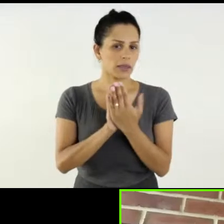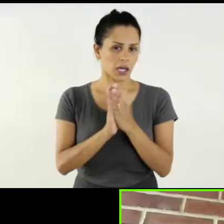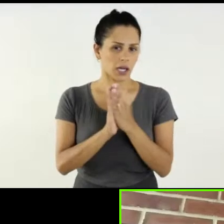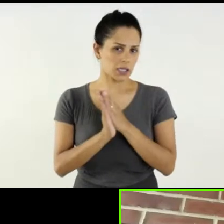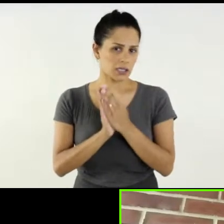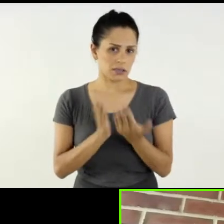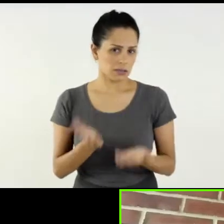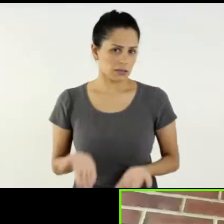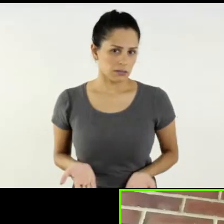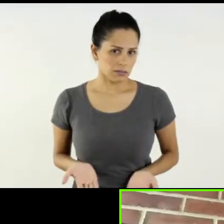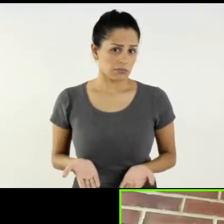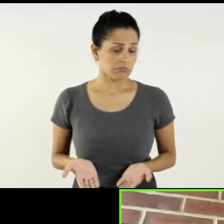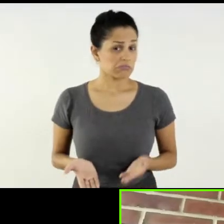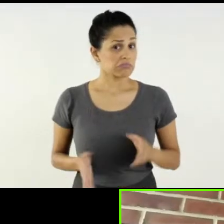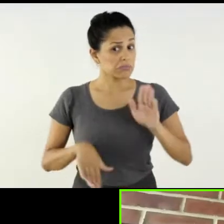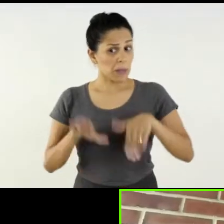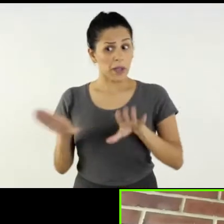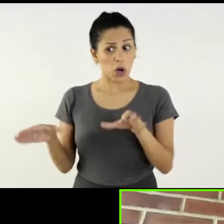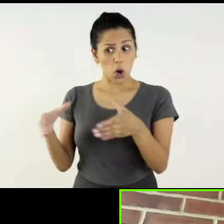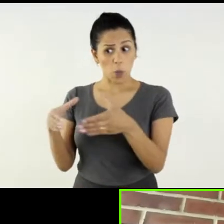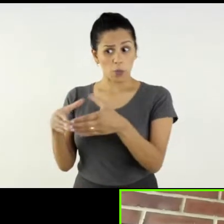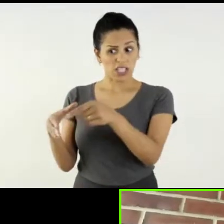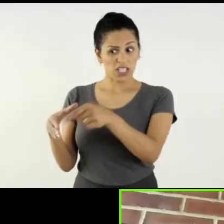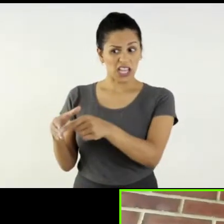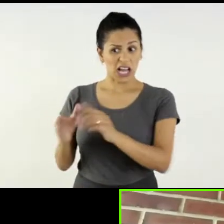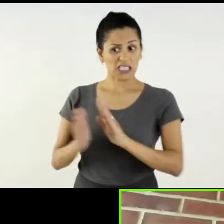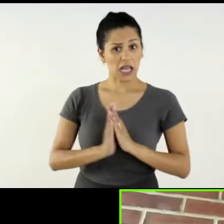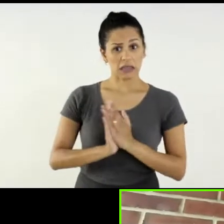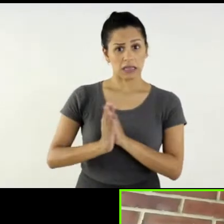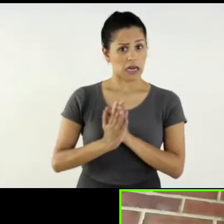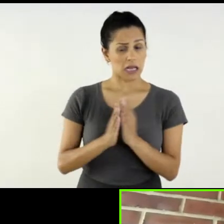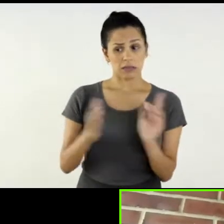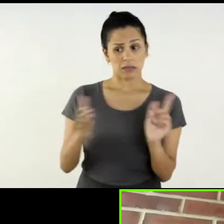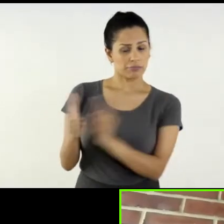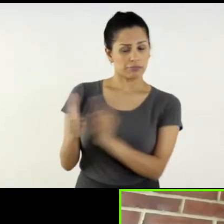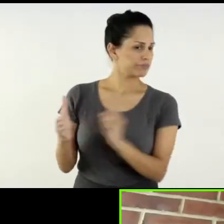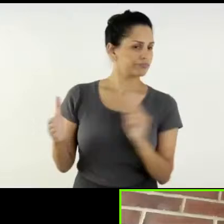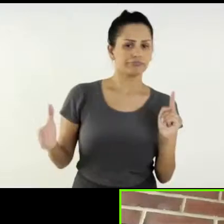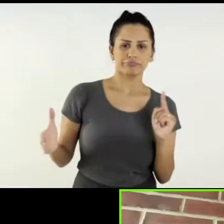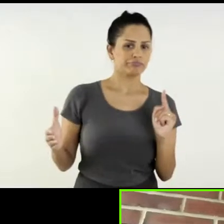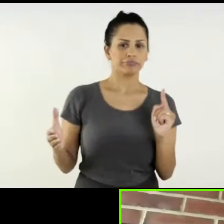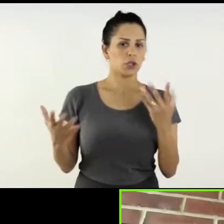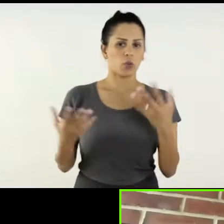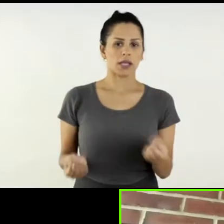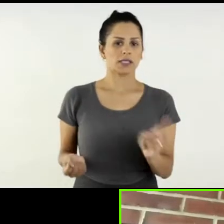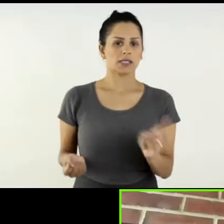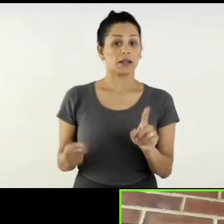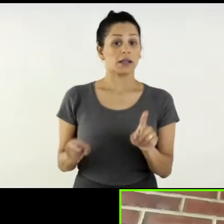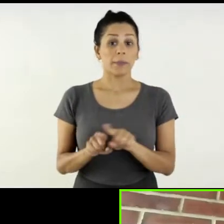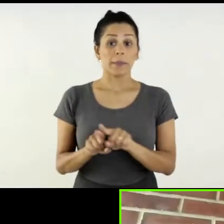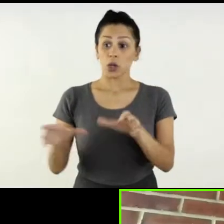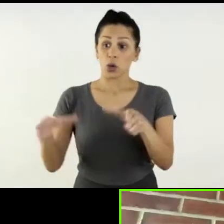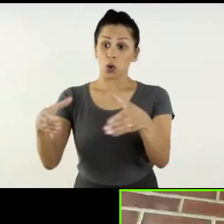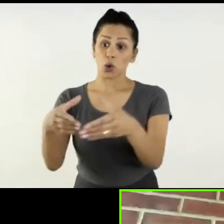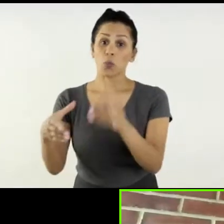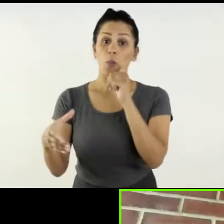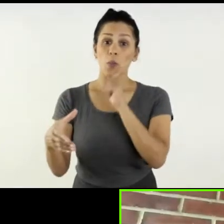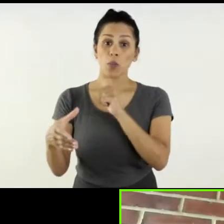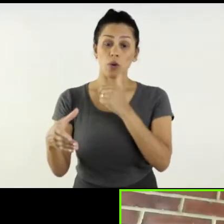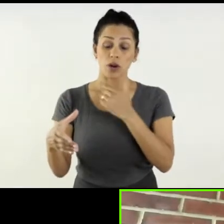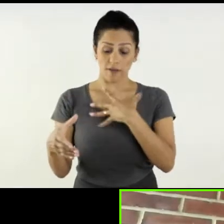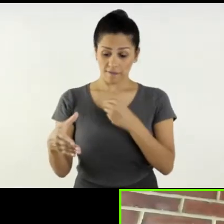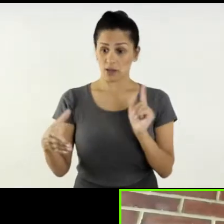disallowed. Women with male children, I have two sons, would have been potentially disallowed right? So like, what is it